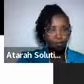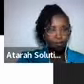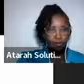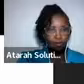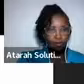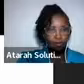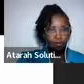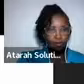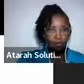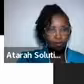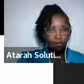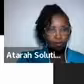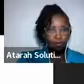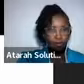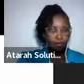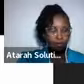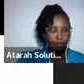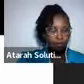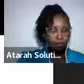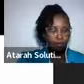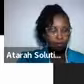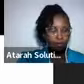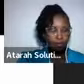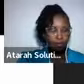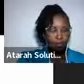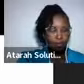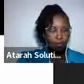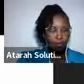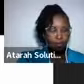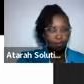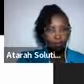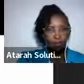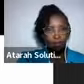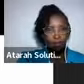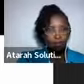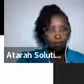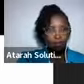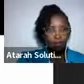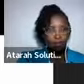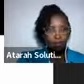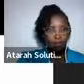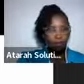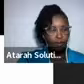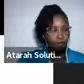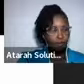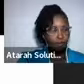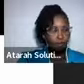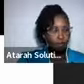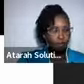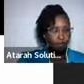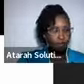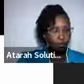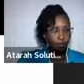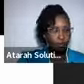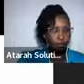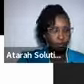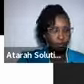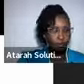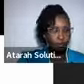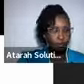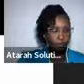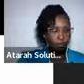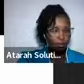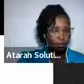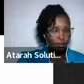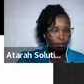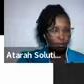funnel stage. So we create funnels. So based on offers, hooks. So we build funnels, or you will have to build funnels for each